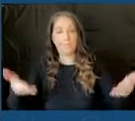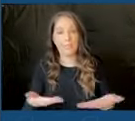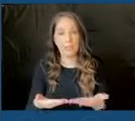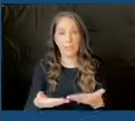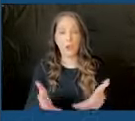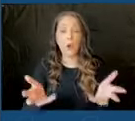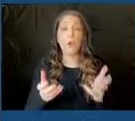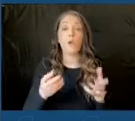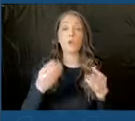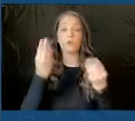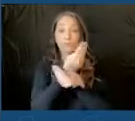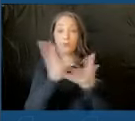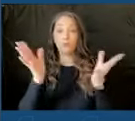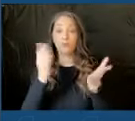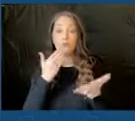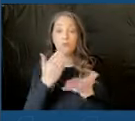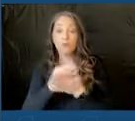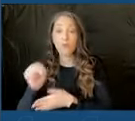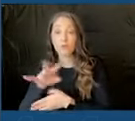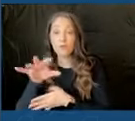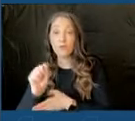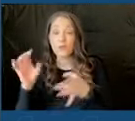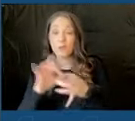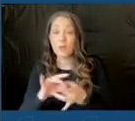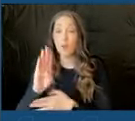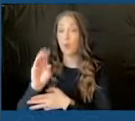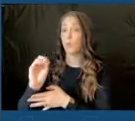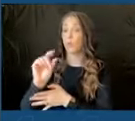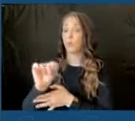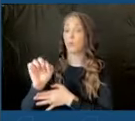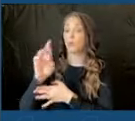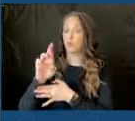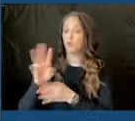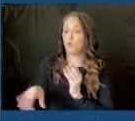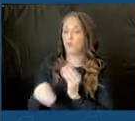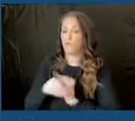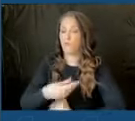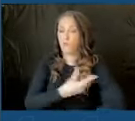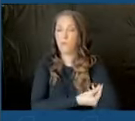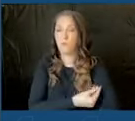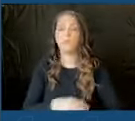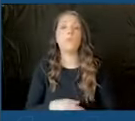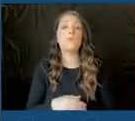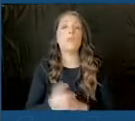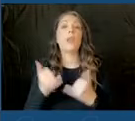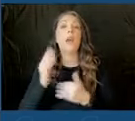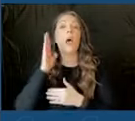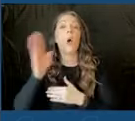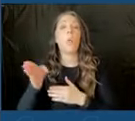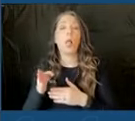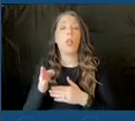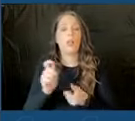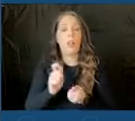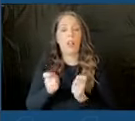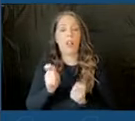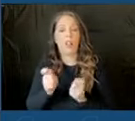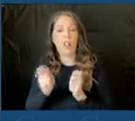to boosters. And we're going to be making some changes to our guidance based on positive trends and